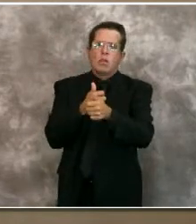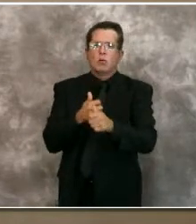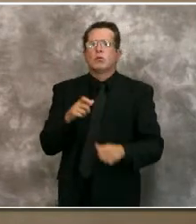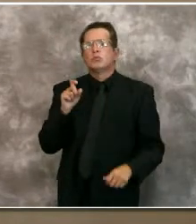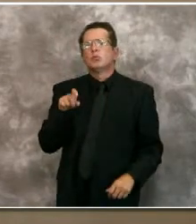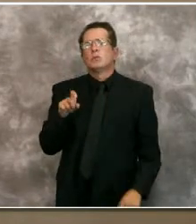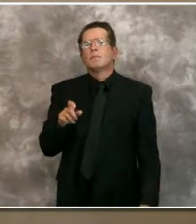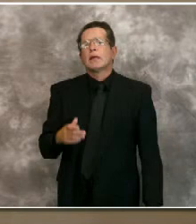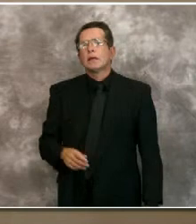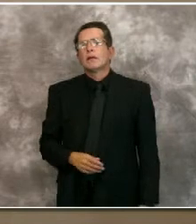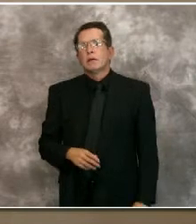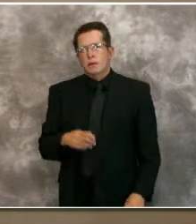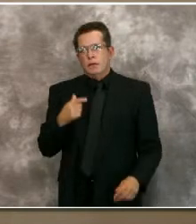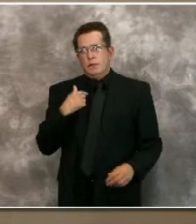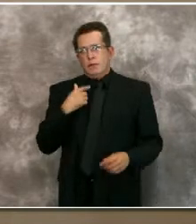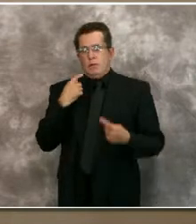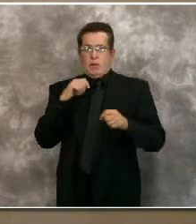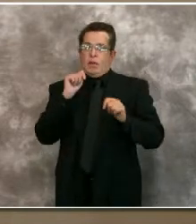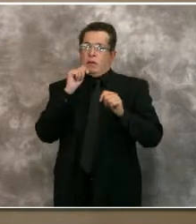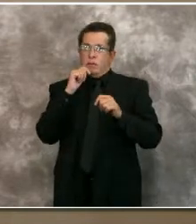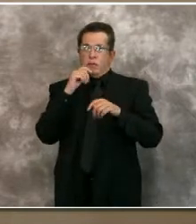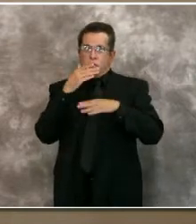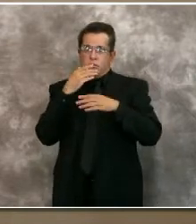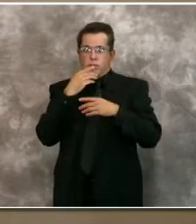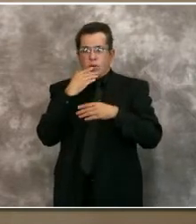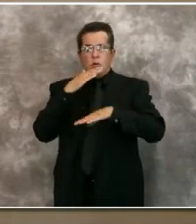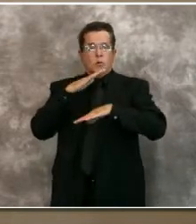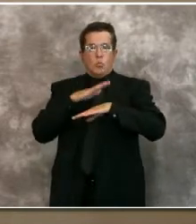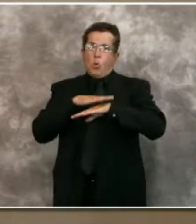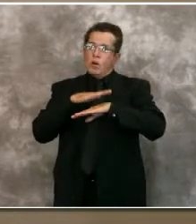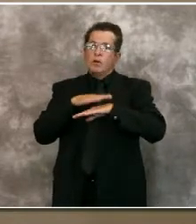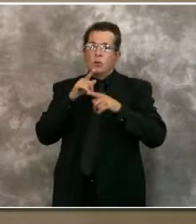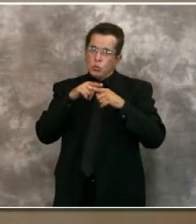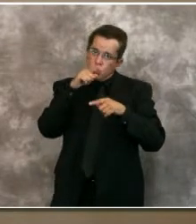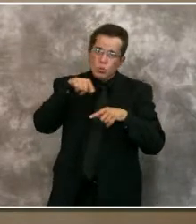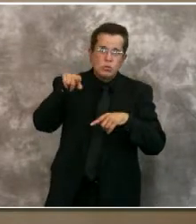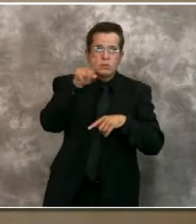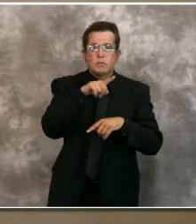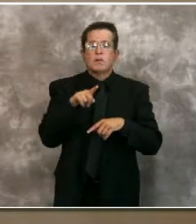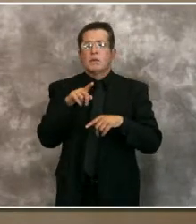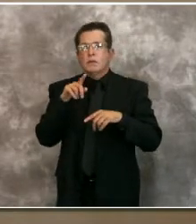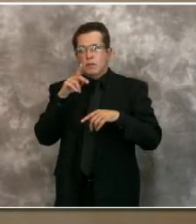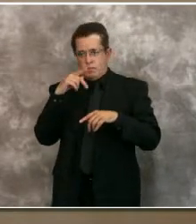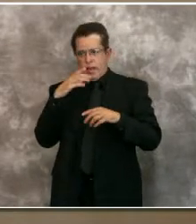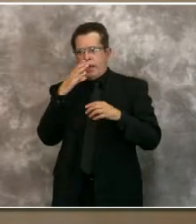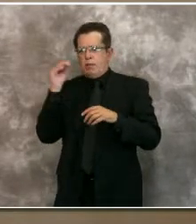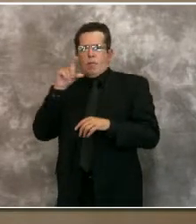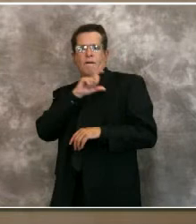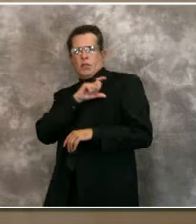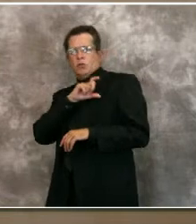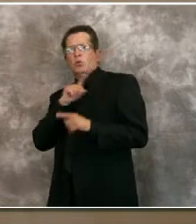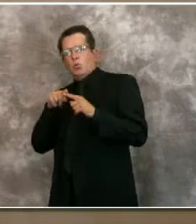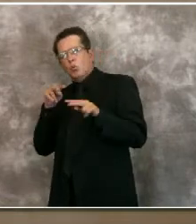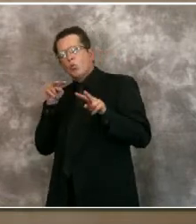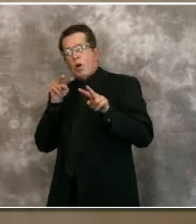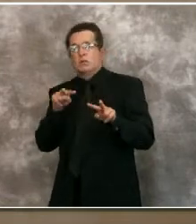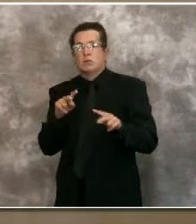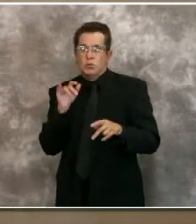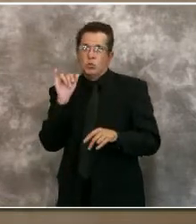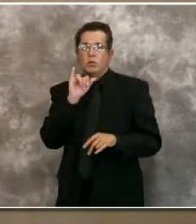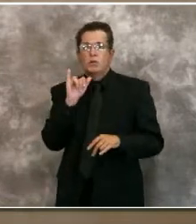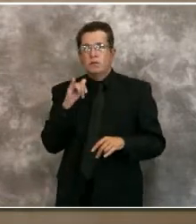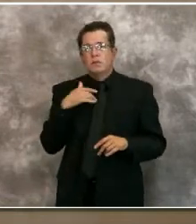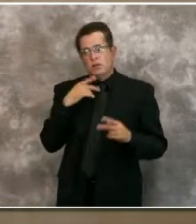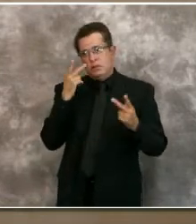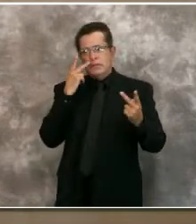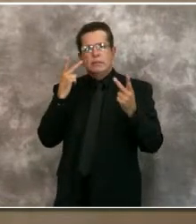by pleading to the general public and having our law enforcement help support this effort. And we